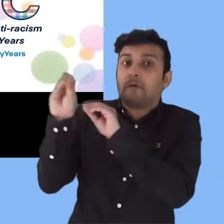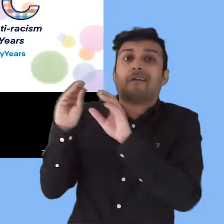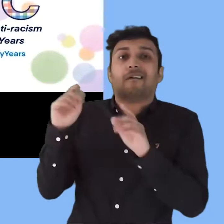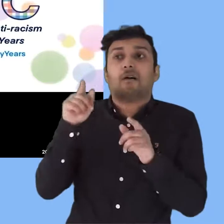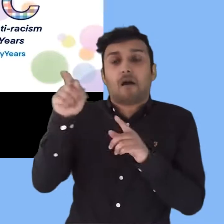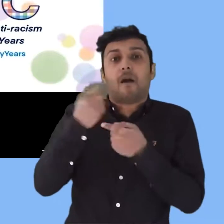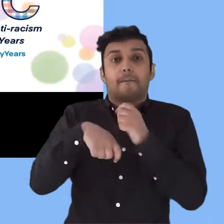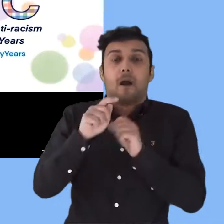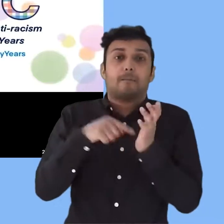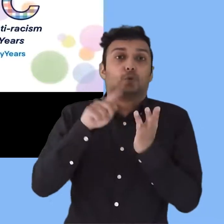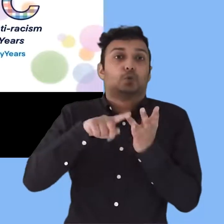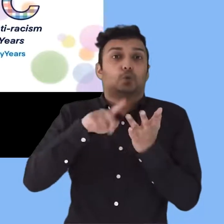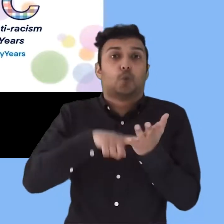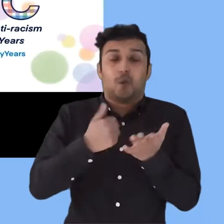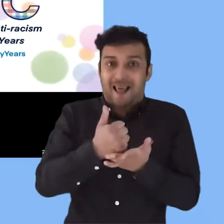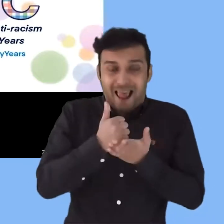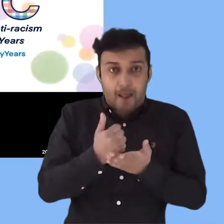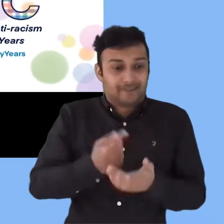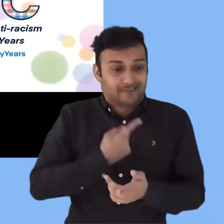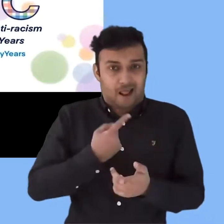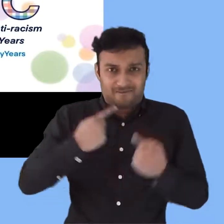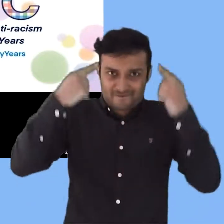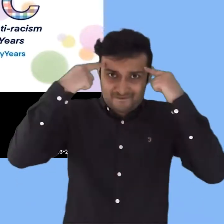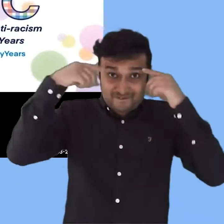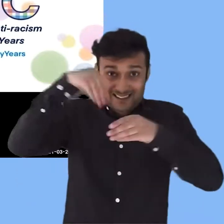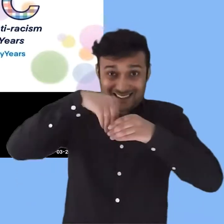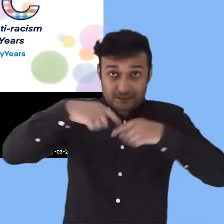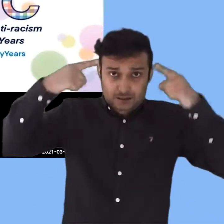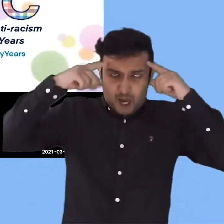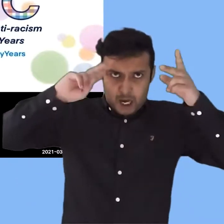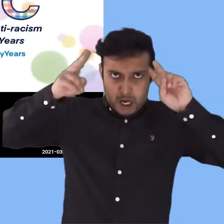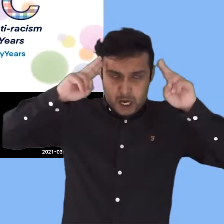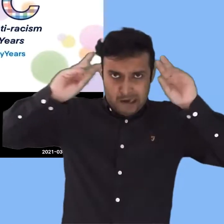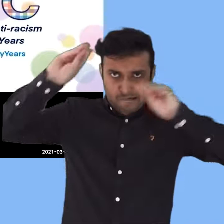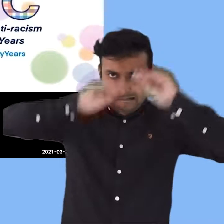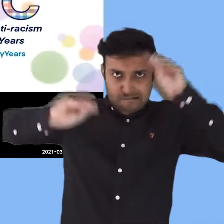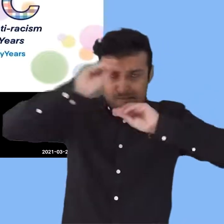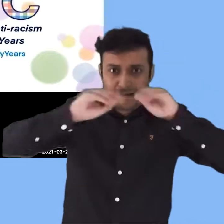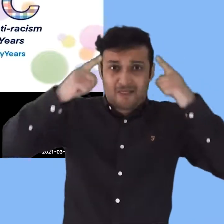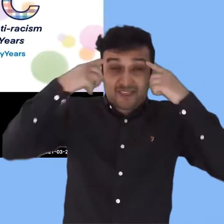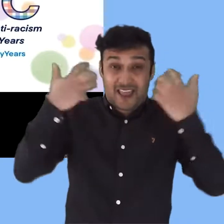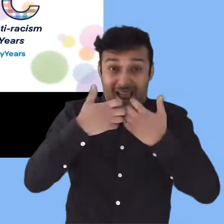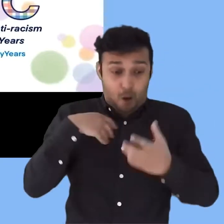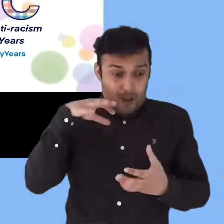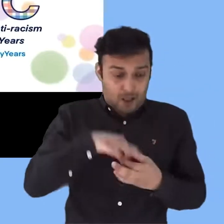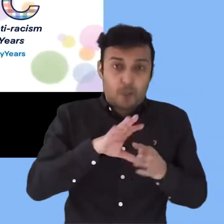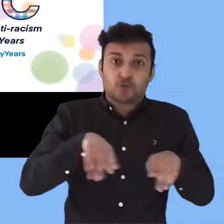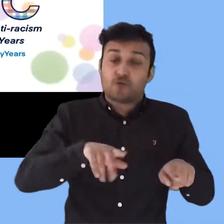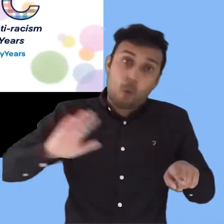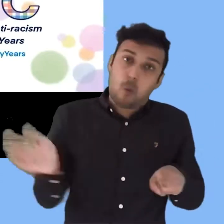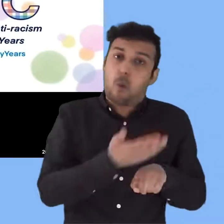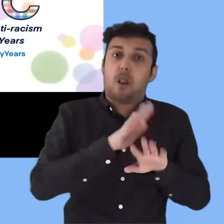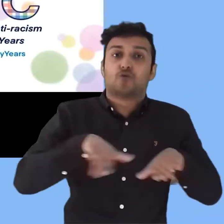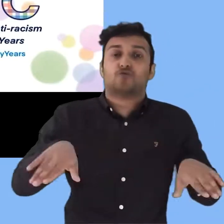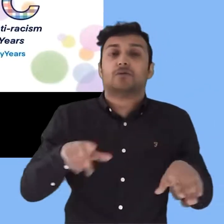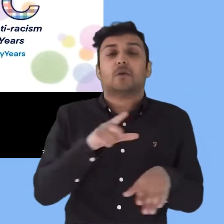things mean to all of our children, because it isn't just about taking that stance because you have a few children who are